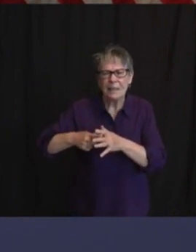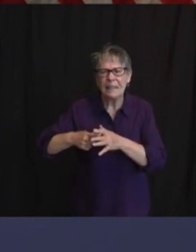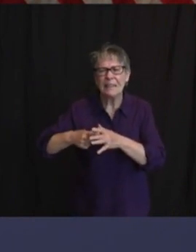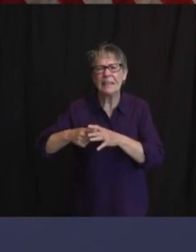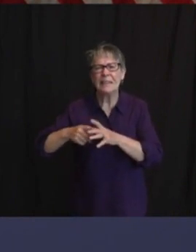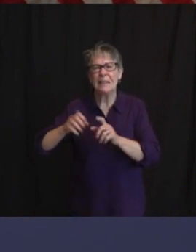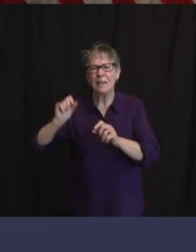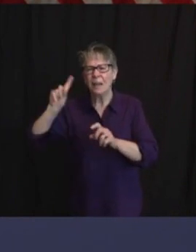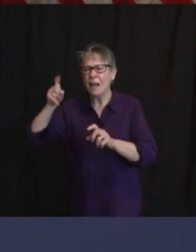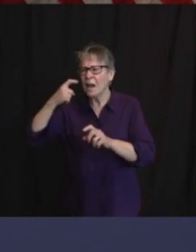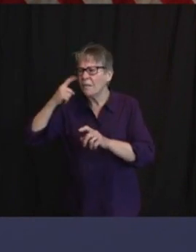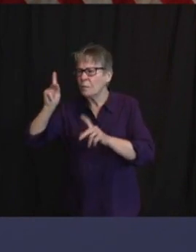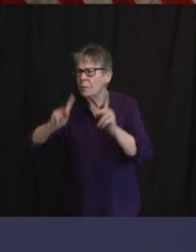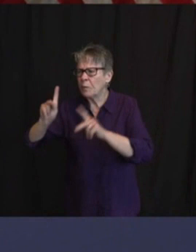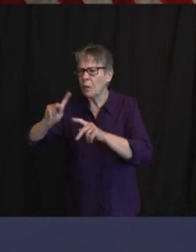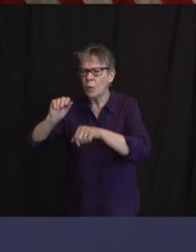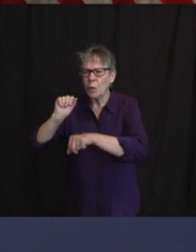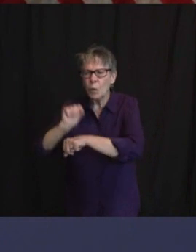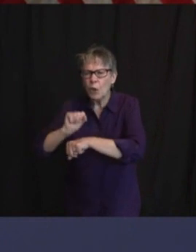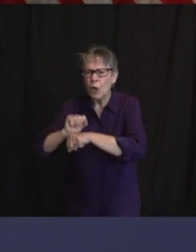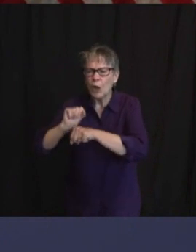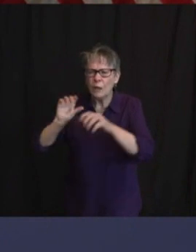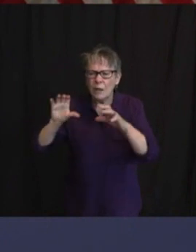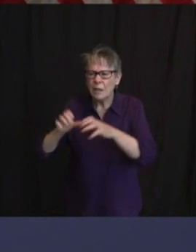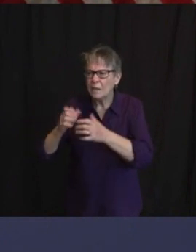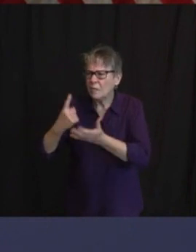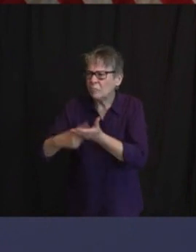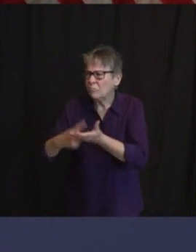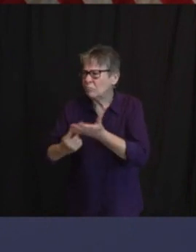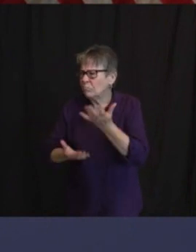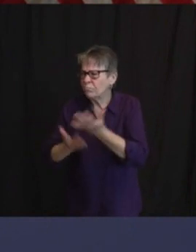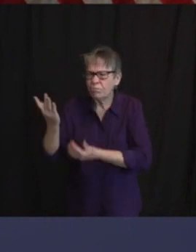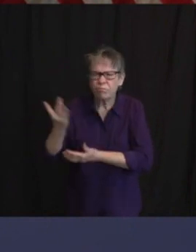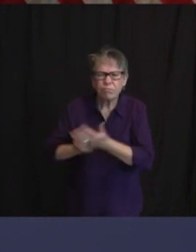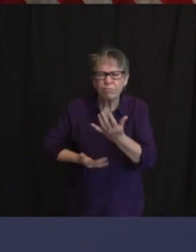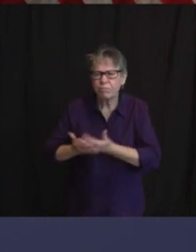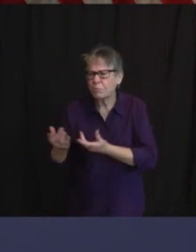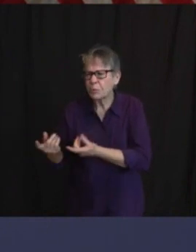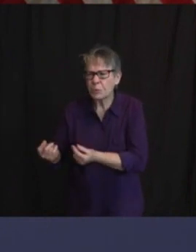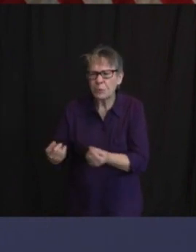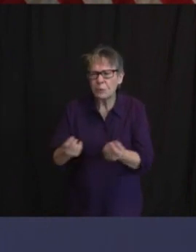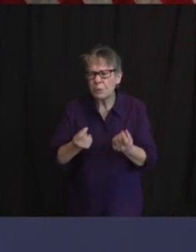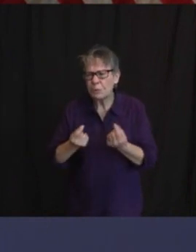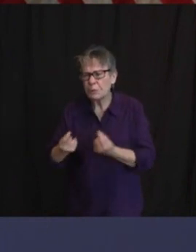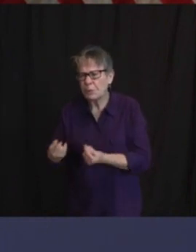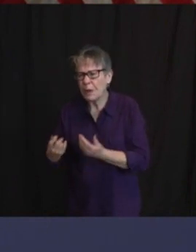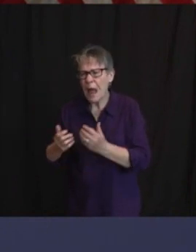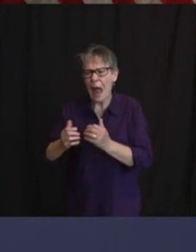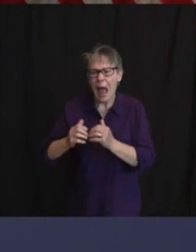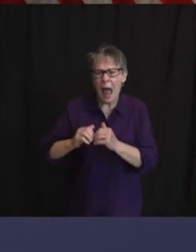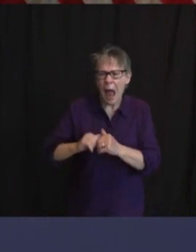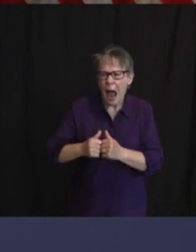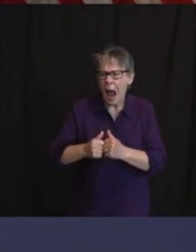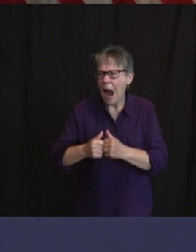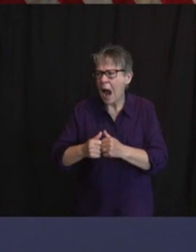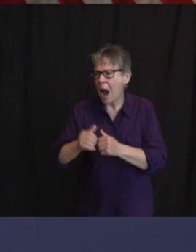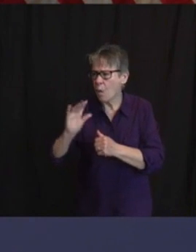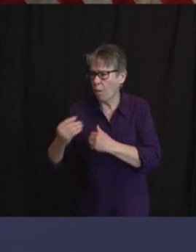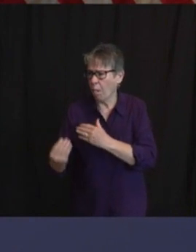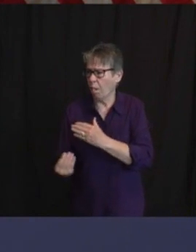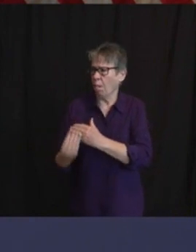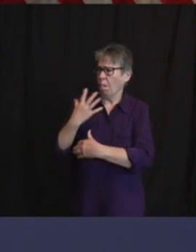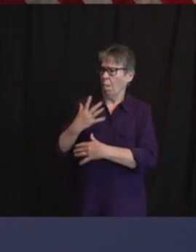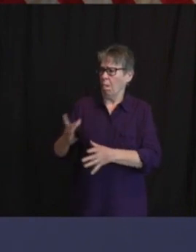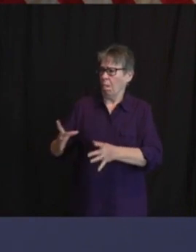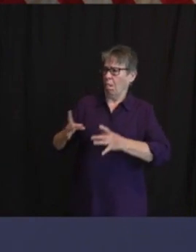figuring out where we thought this was going to come at us, what sort of a response we needed to have.